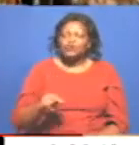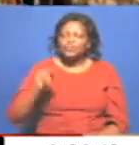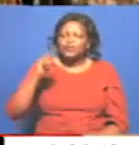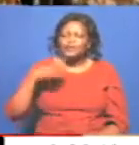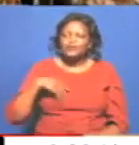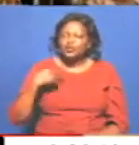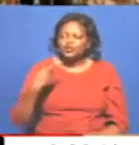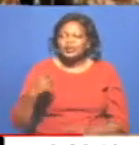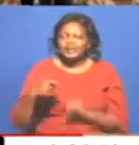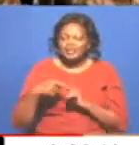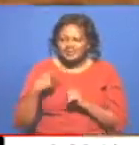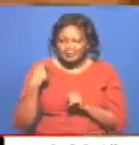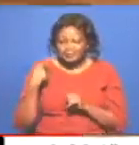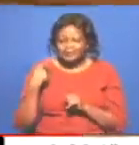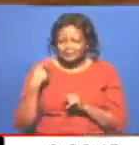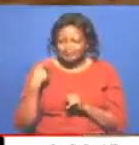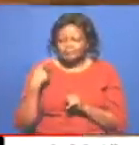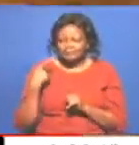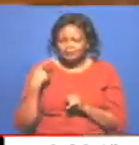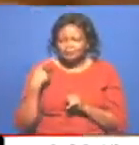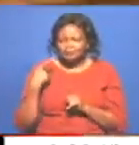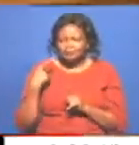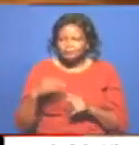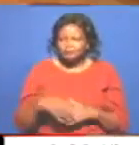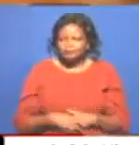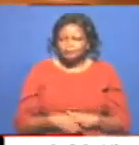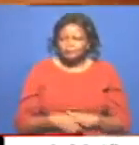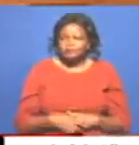at Kesumet Batabwa Road